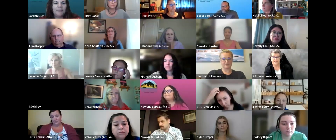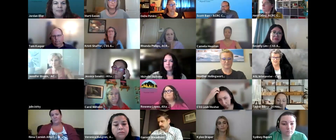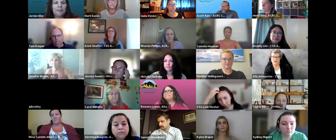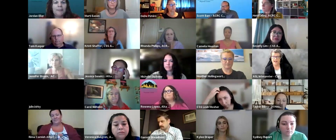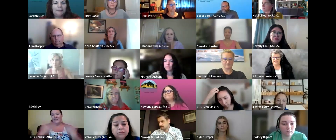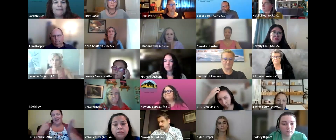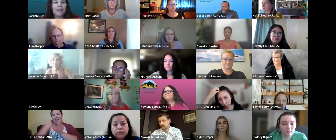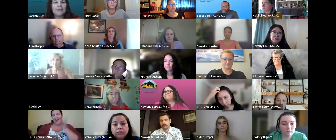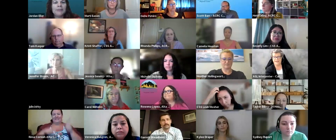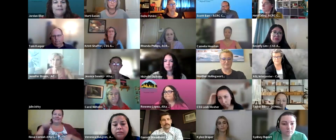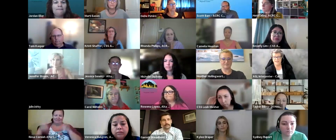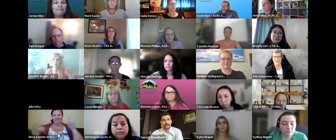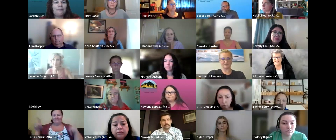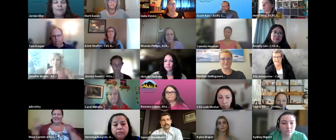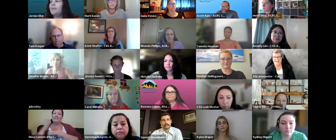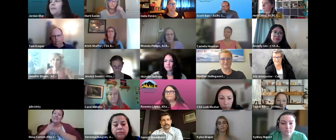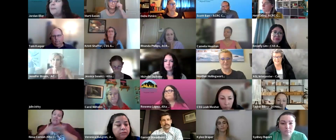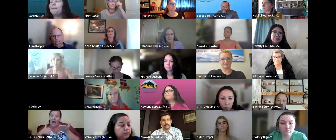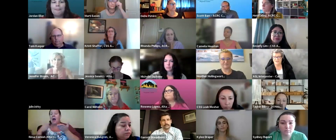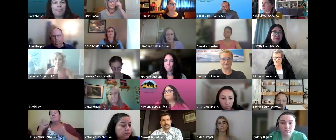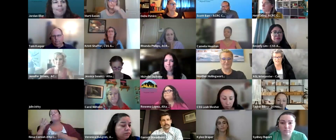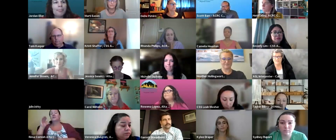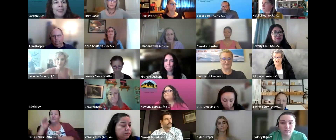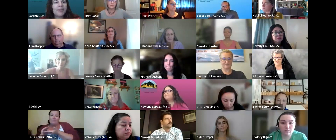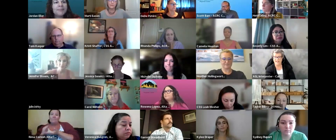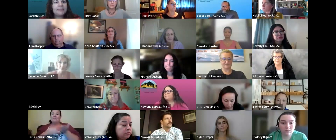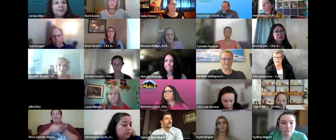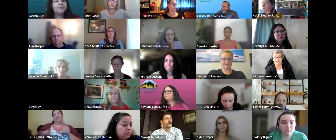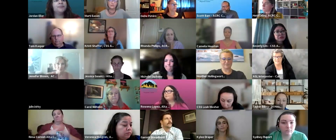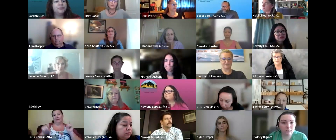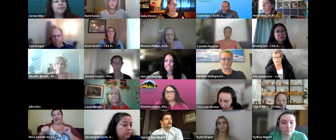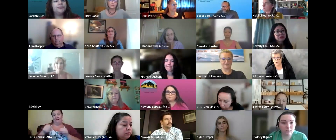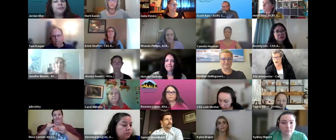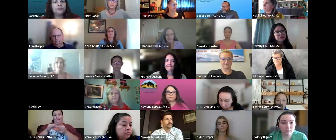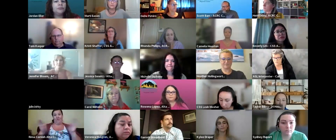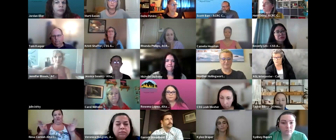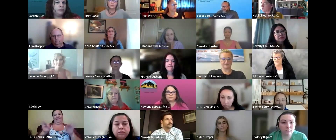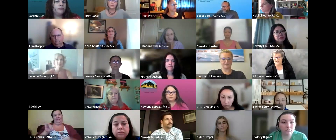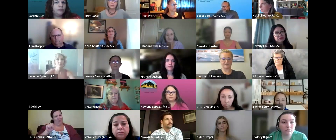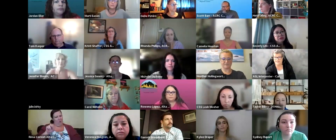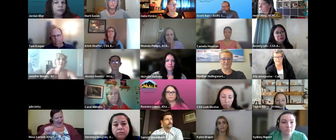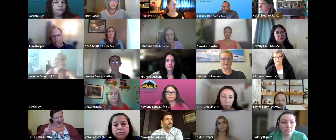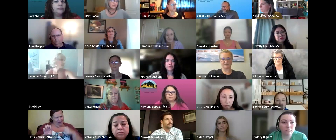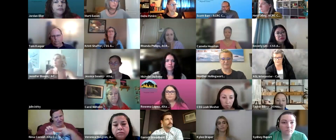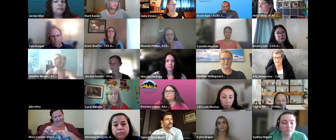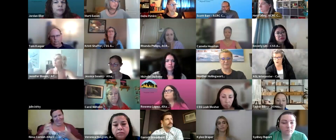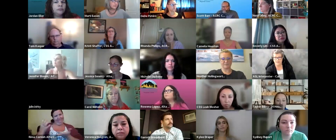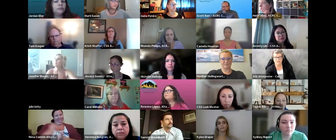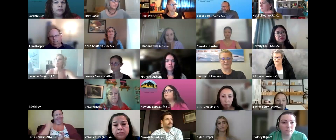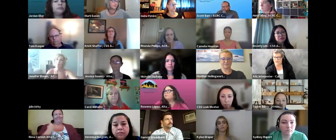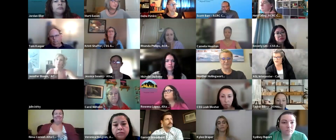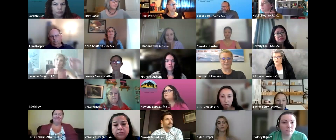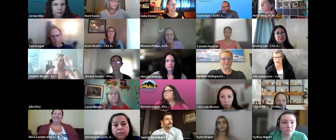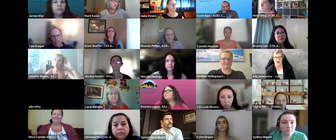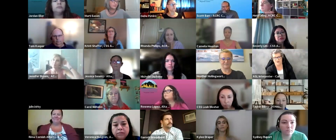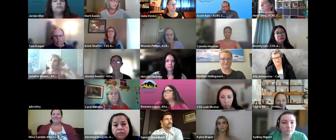Yeah. That's correct. Yeah. Yep. Yeah. The costs vary. Some are low cost, some are pretty expensive, but the free ones